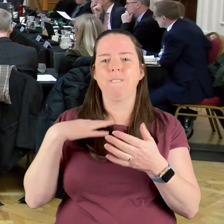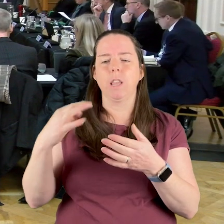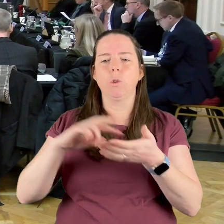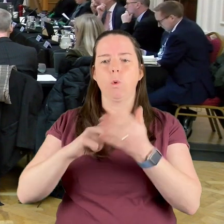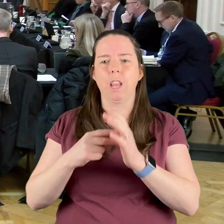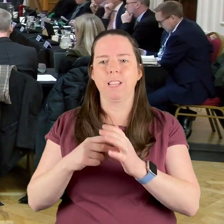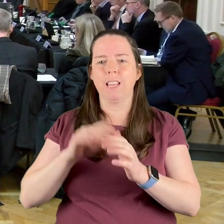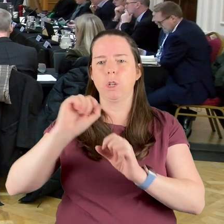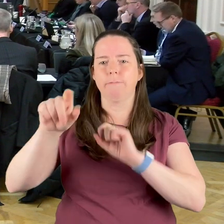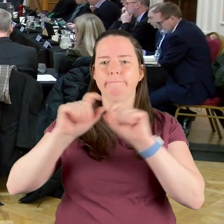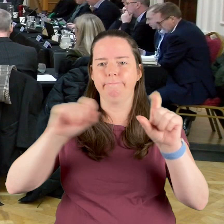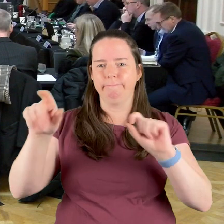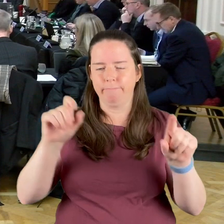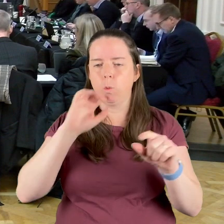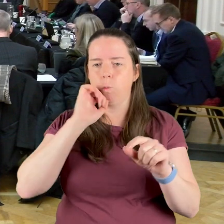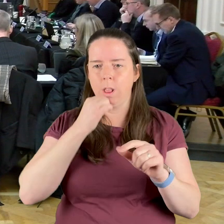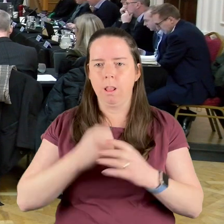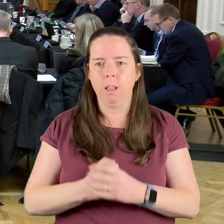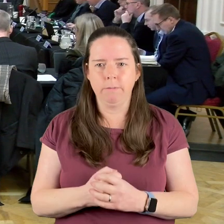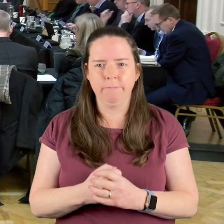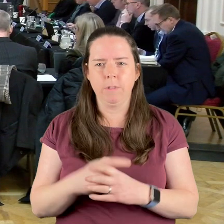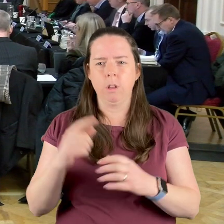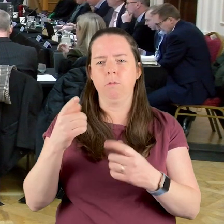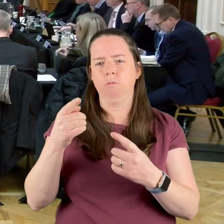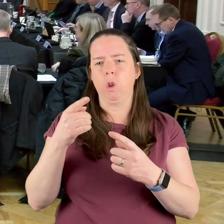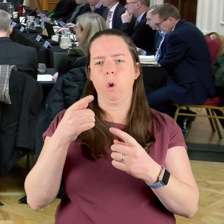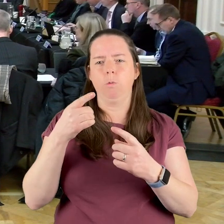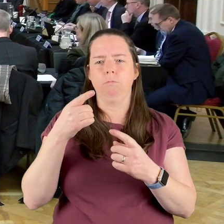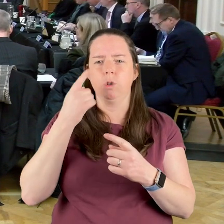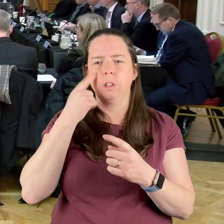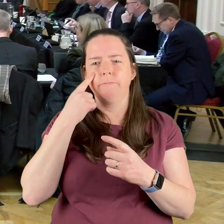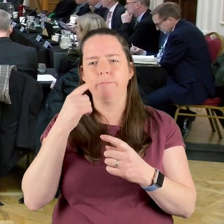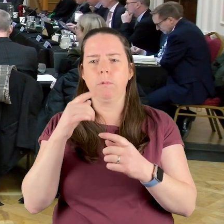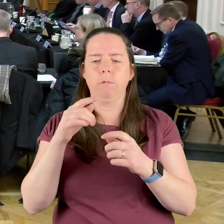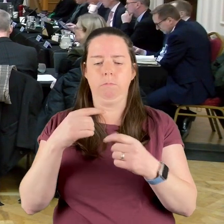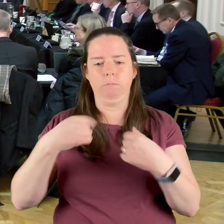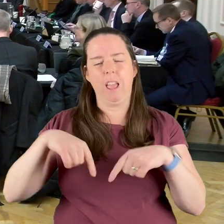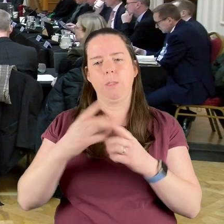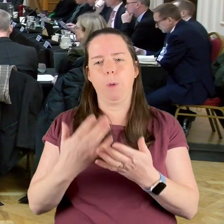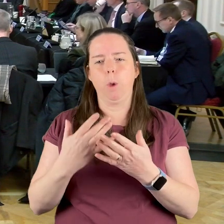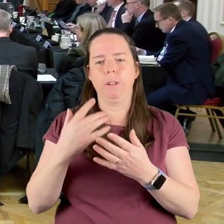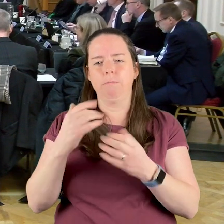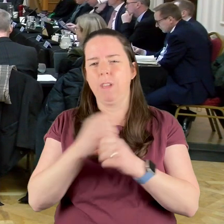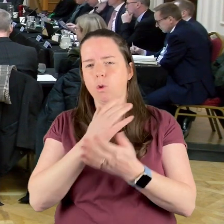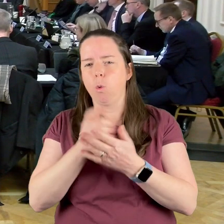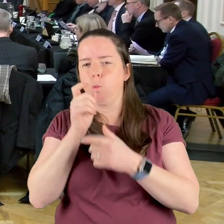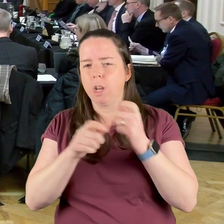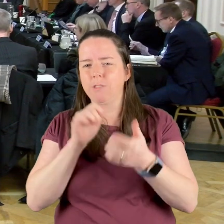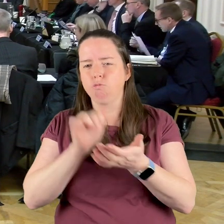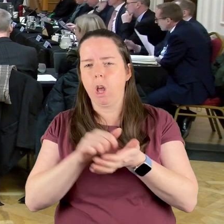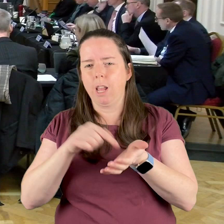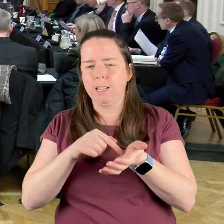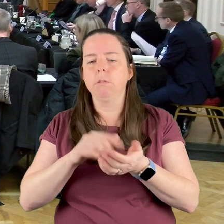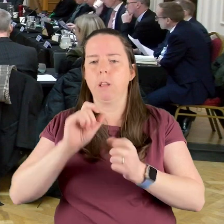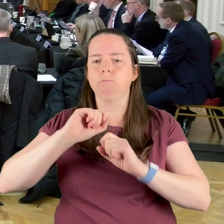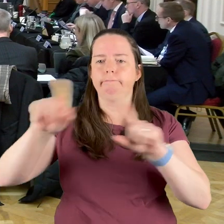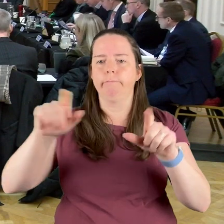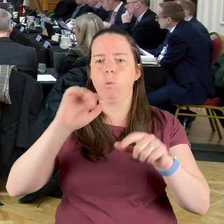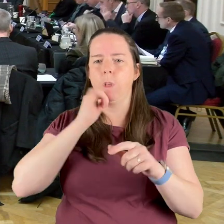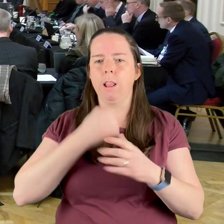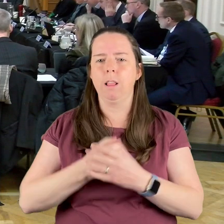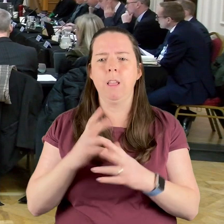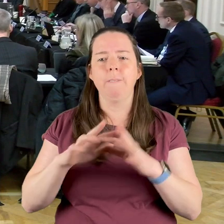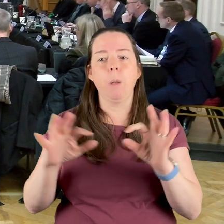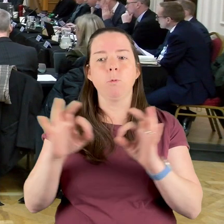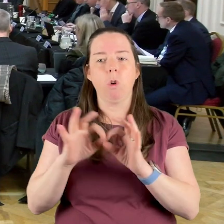a letter that is going to all the voluntary organization, EarthWatch. I think it's with your team. They are just looking at it for us, just to make sure we got the wordings